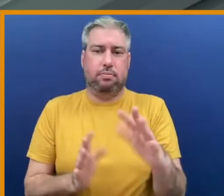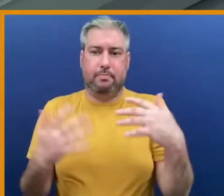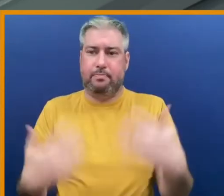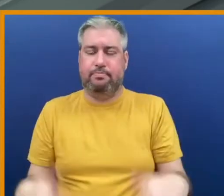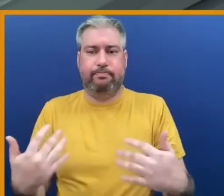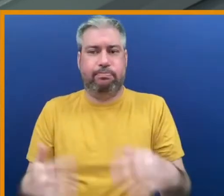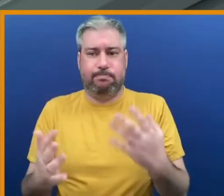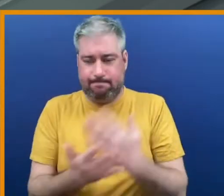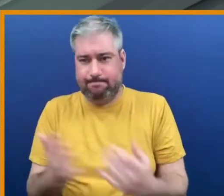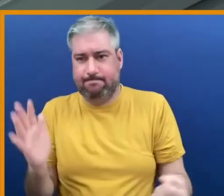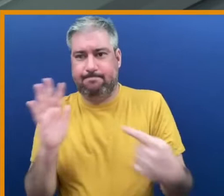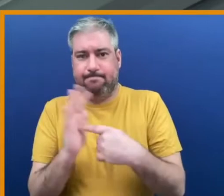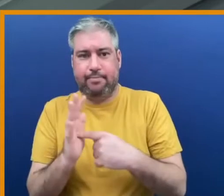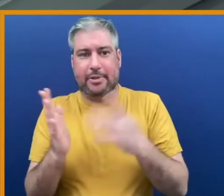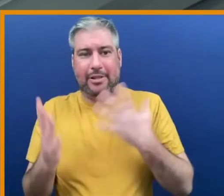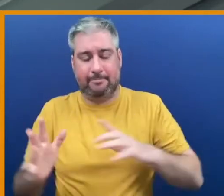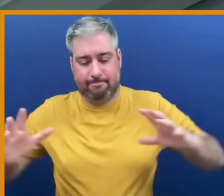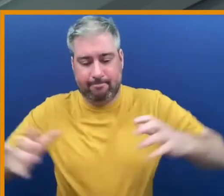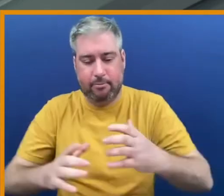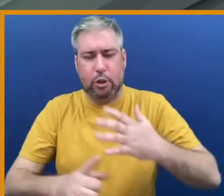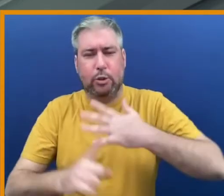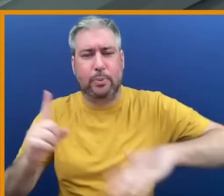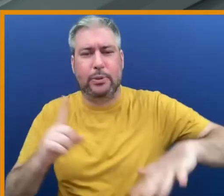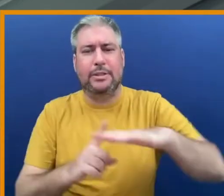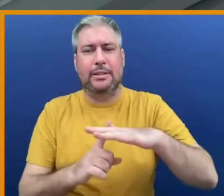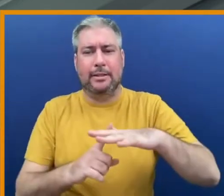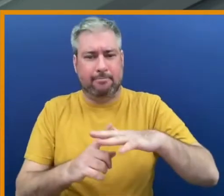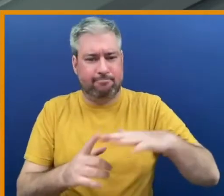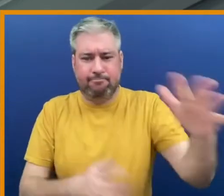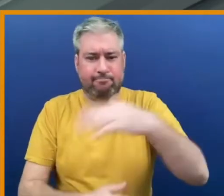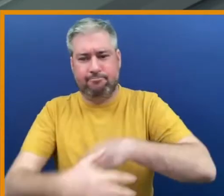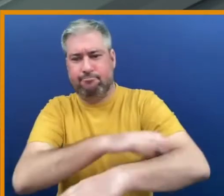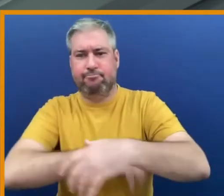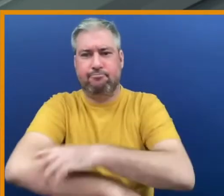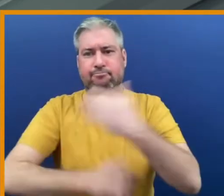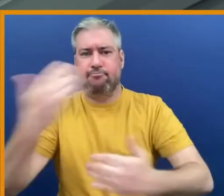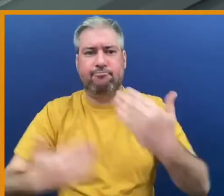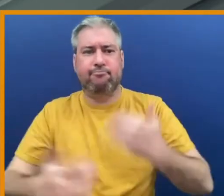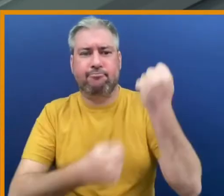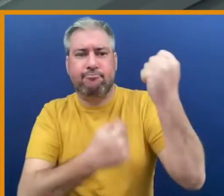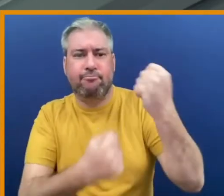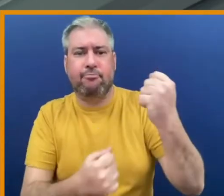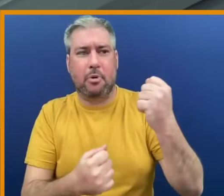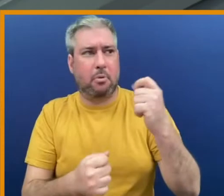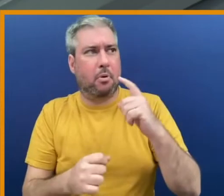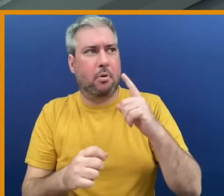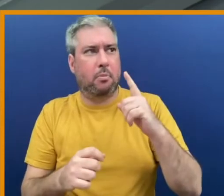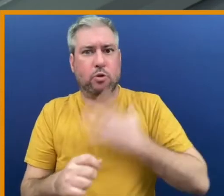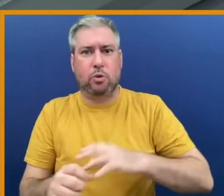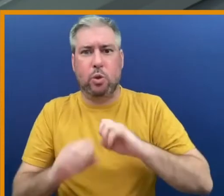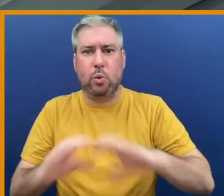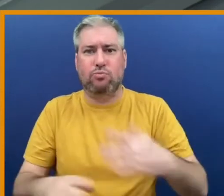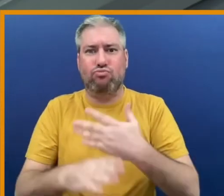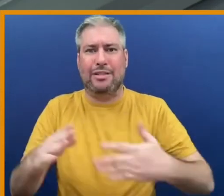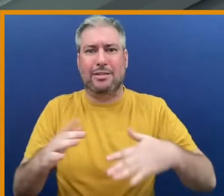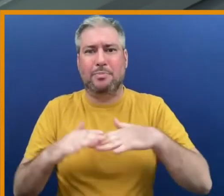the possibility of losing a green space, losing trees of them being cut down, or of sewage in the